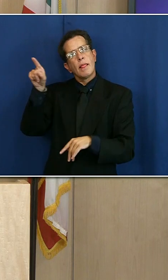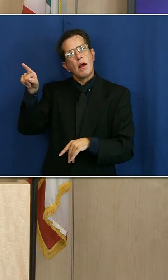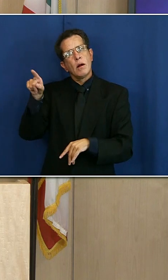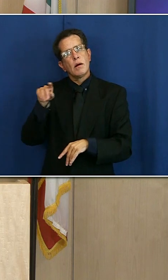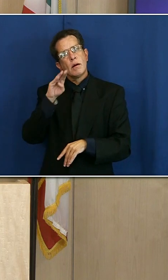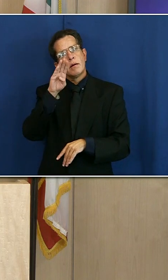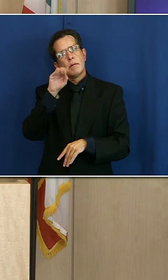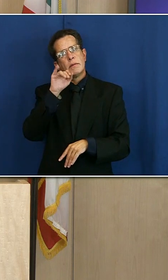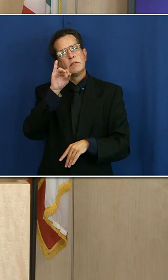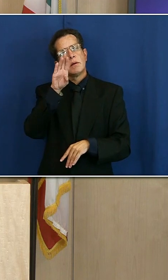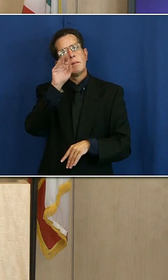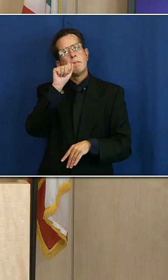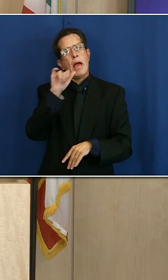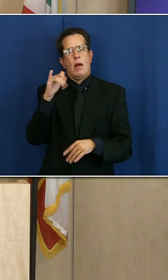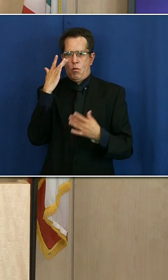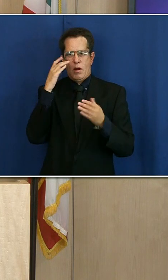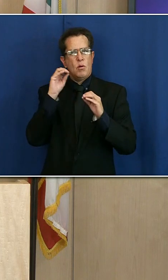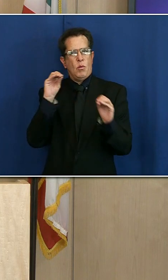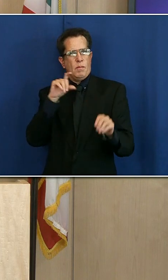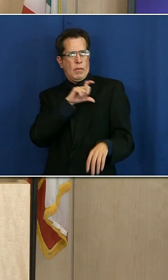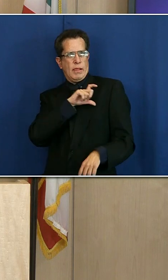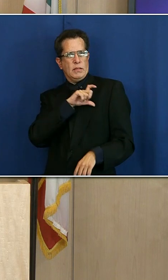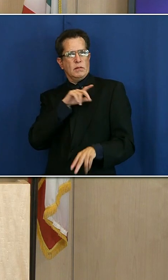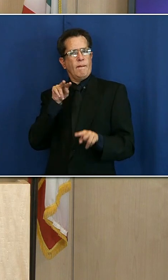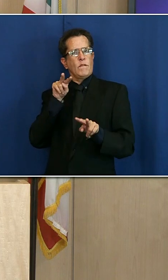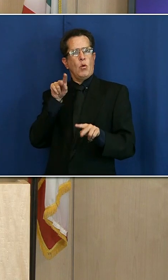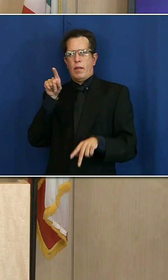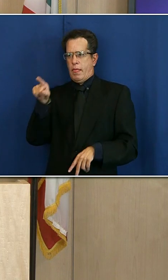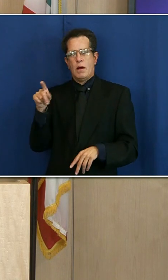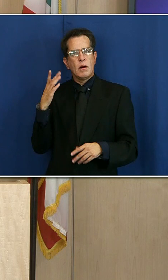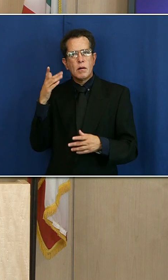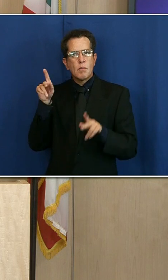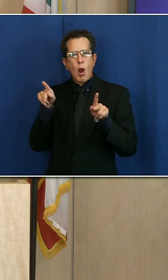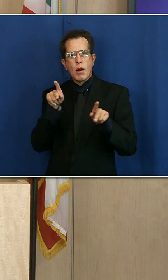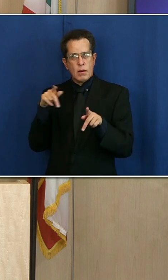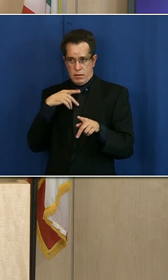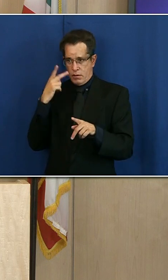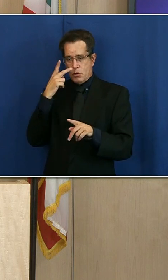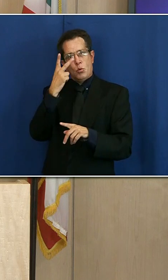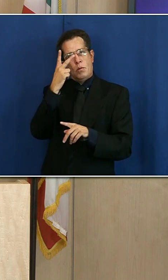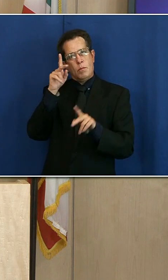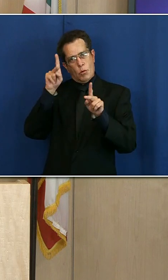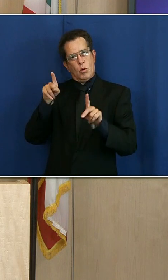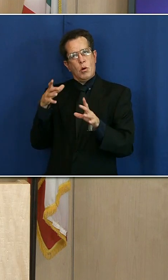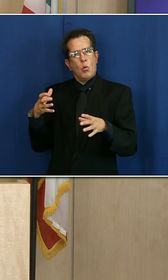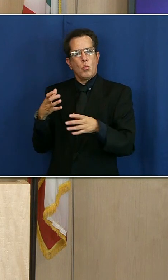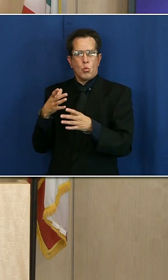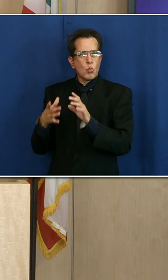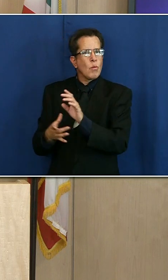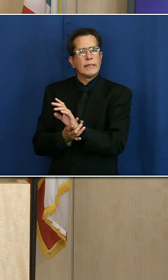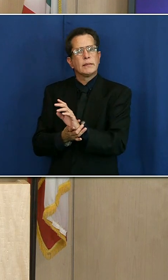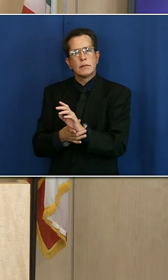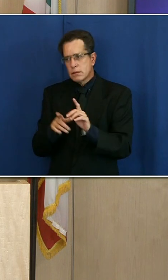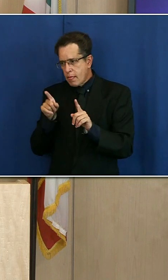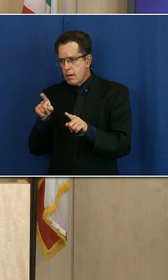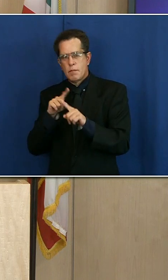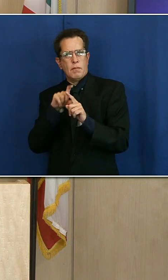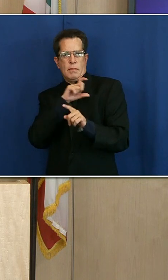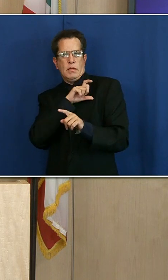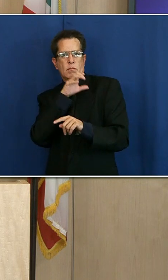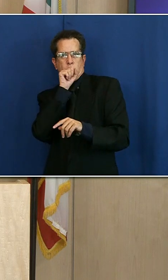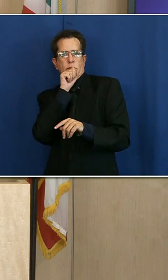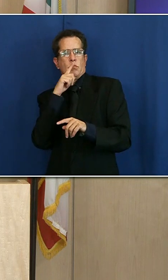tell us why there wasn't greater enforcement to prevent such parties? We were told 2 people were arrested, but police will not provide us additional